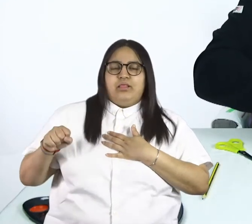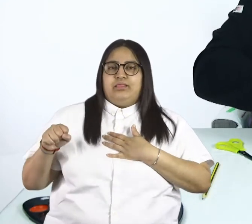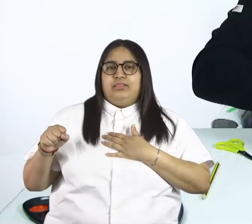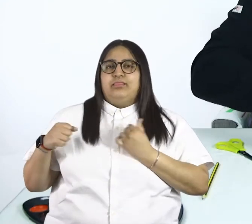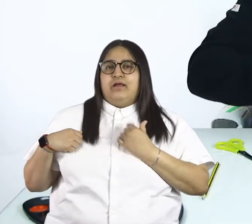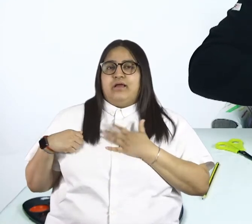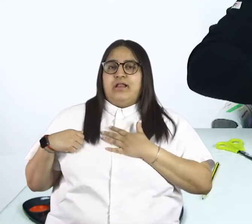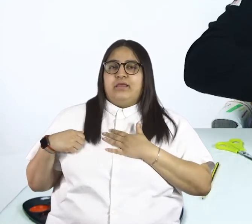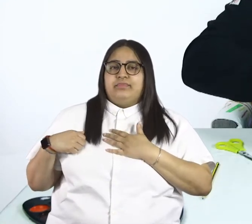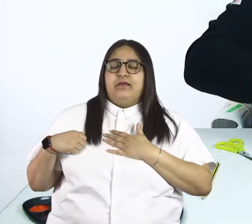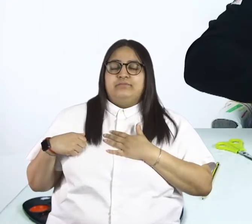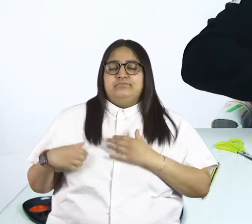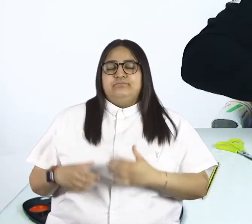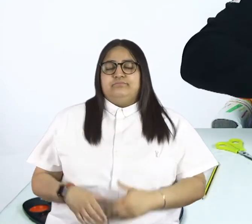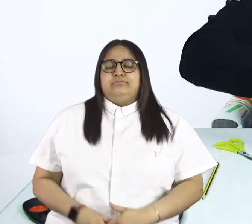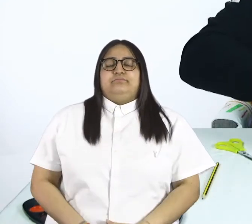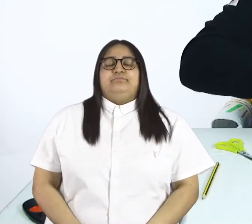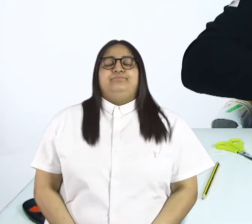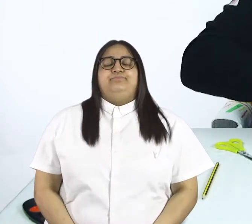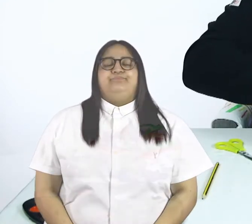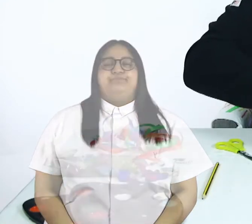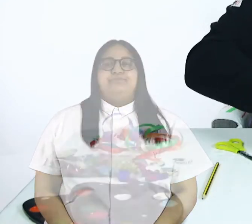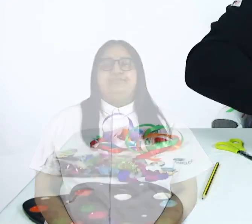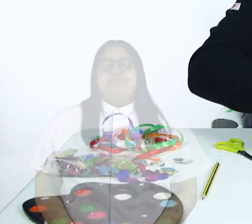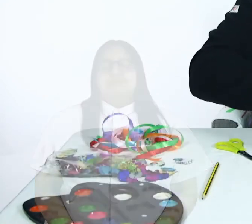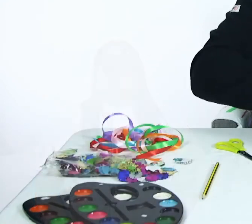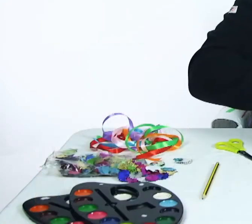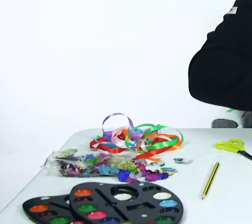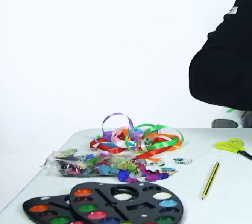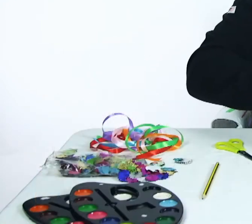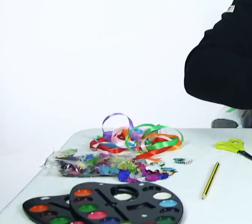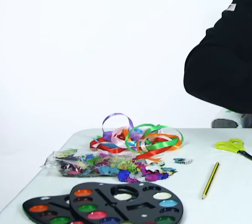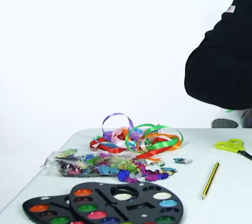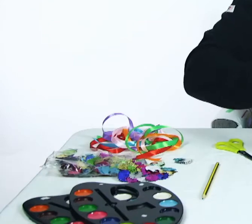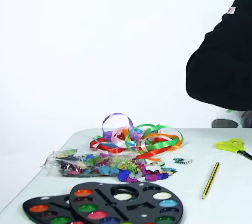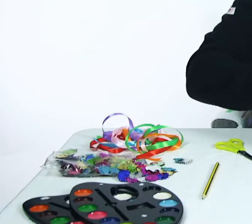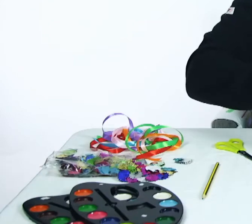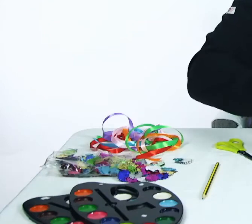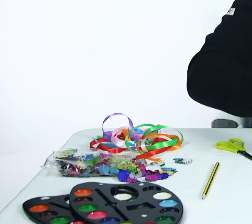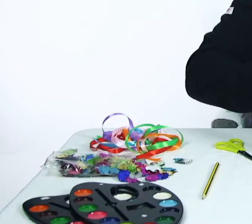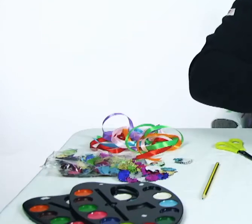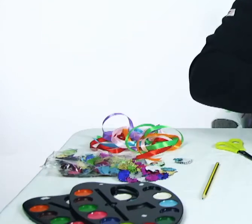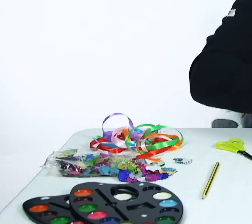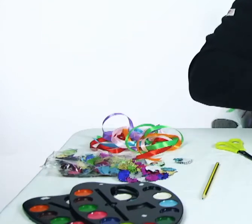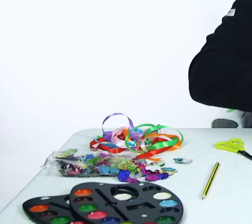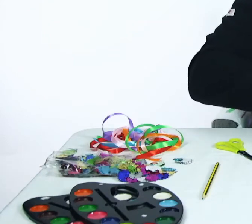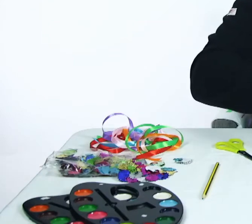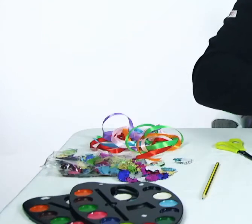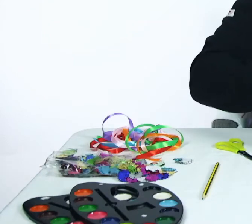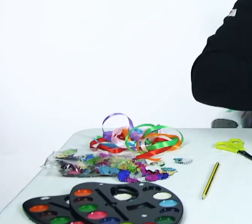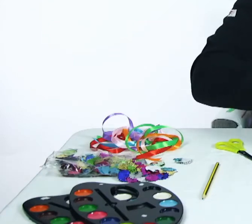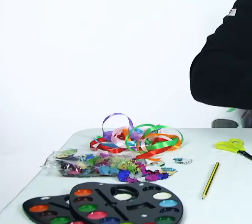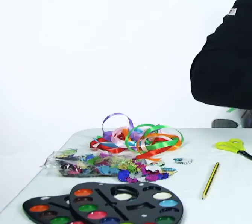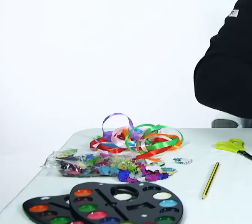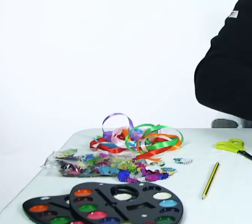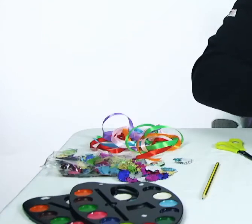So let's just carry on pulling those, and then we're going to apply the same technique to the other